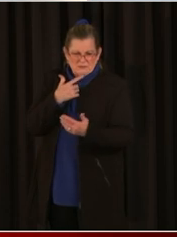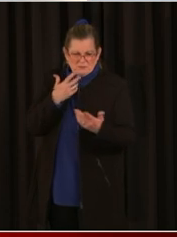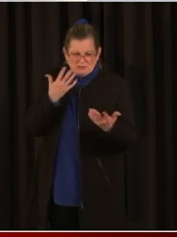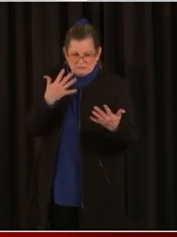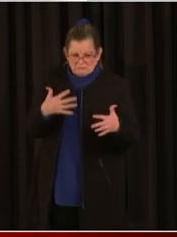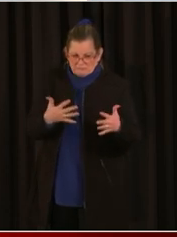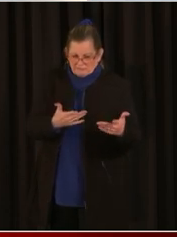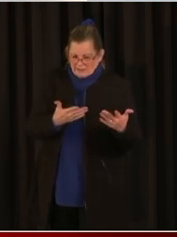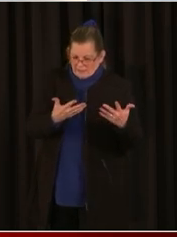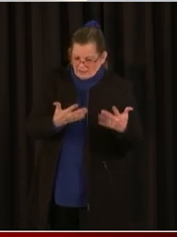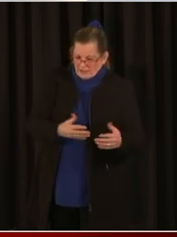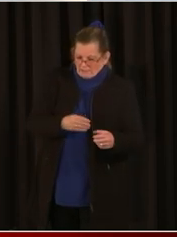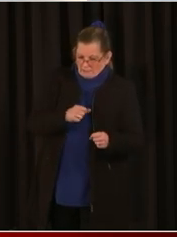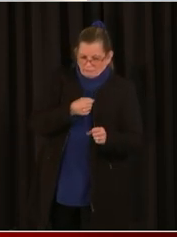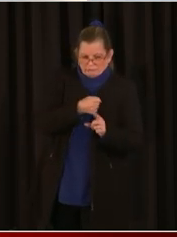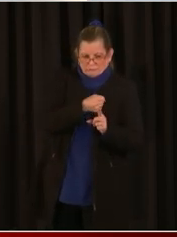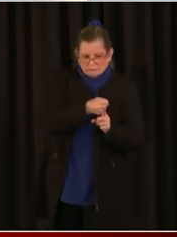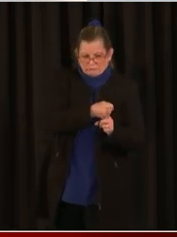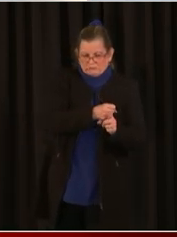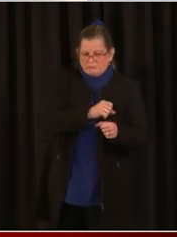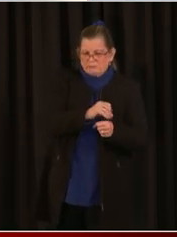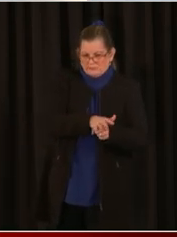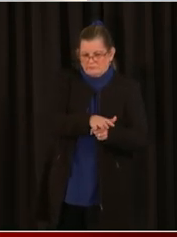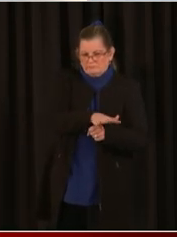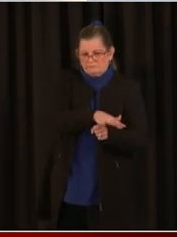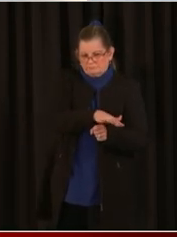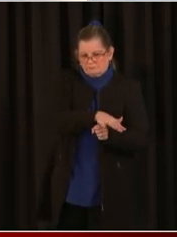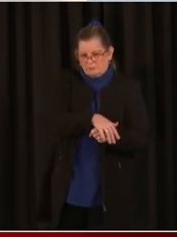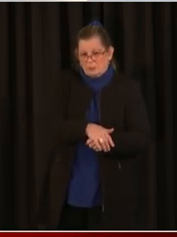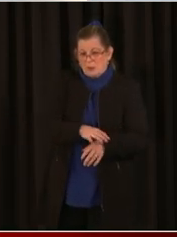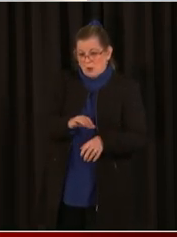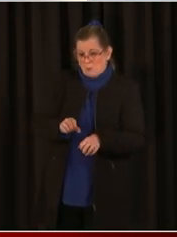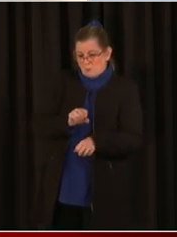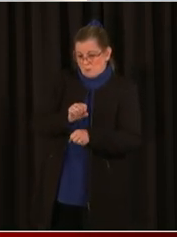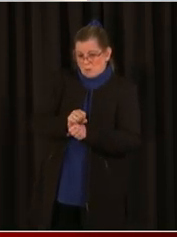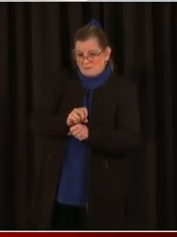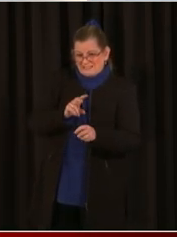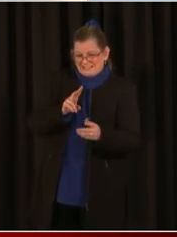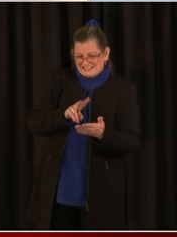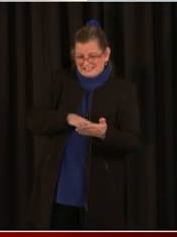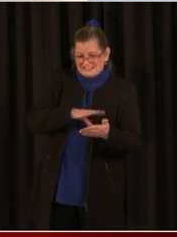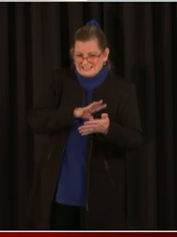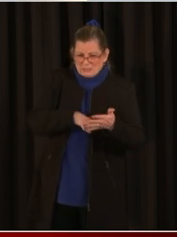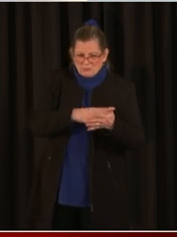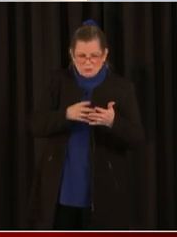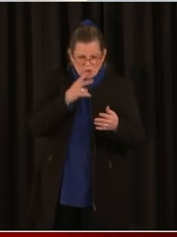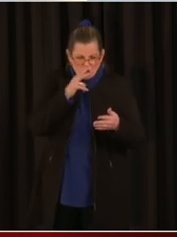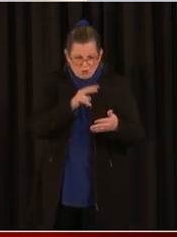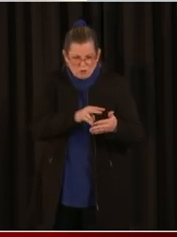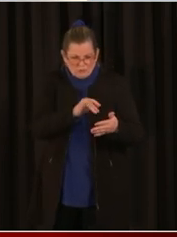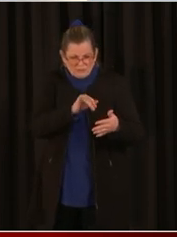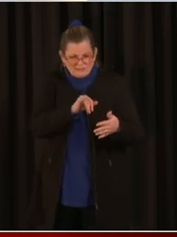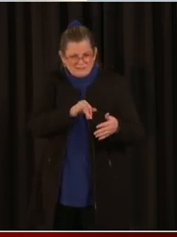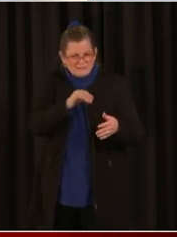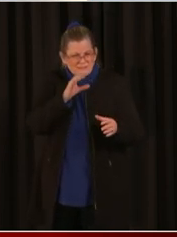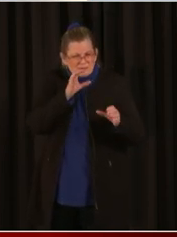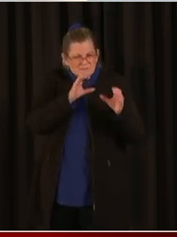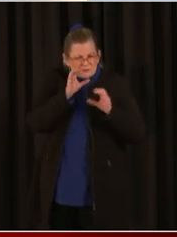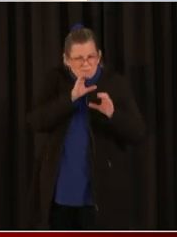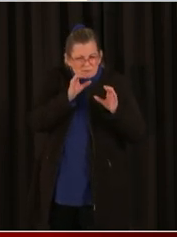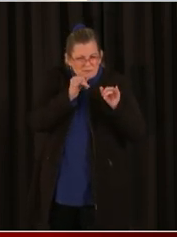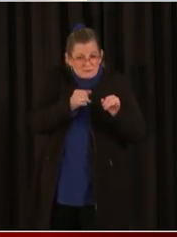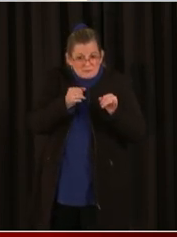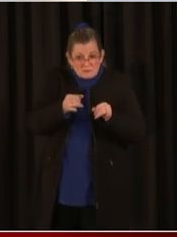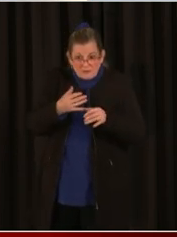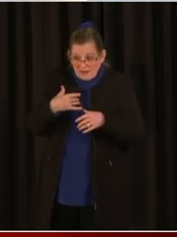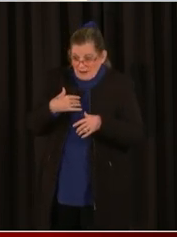it relates to Vaccinate.dc.gov appointment scheduling, so these are individuals who are seeking an opportunity to have an